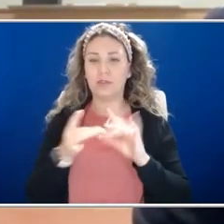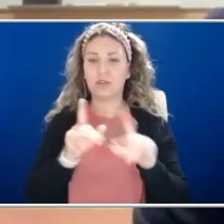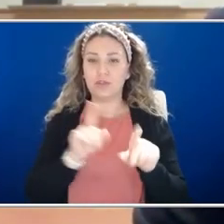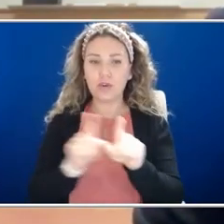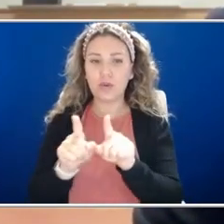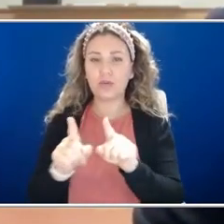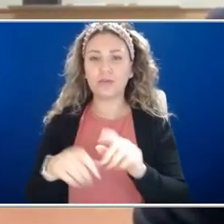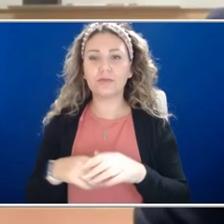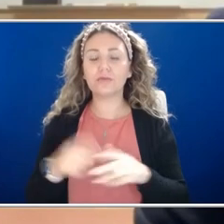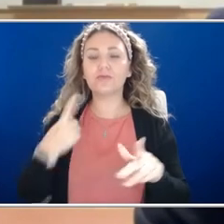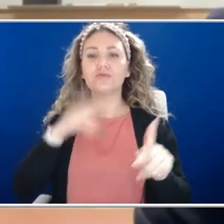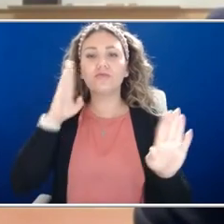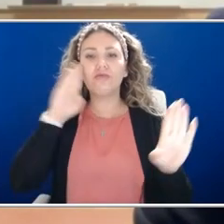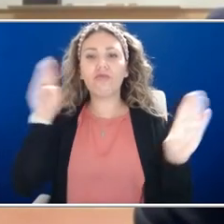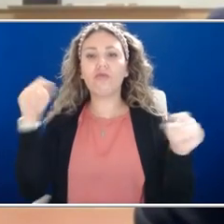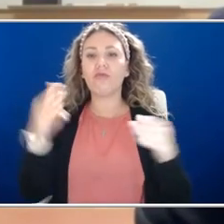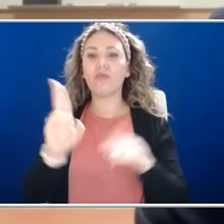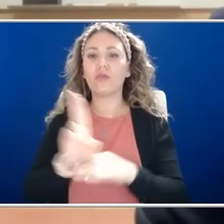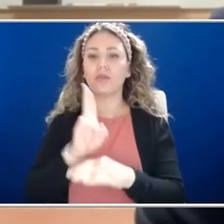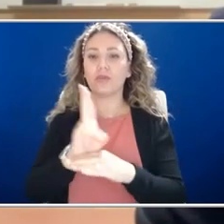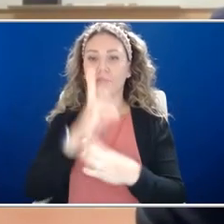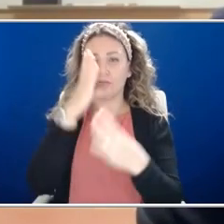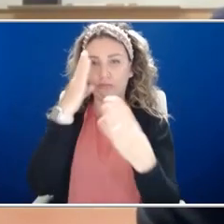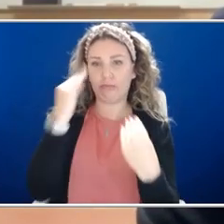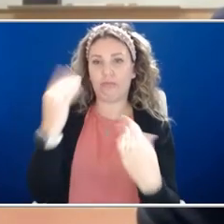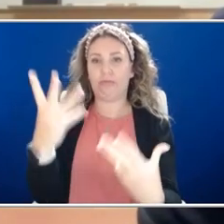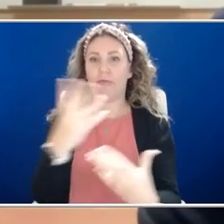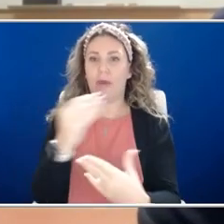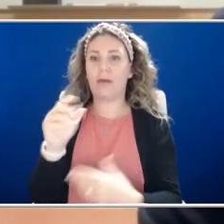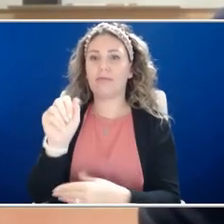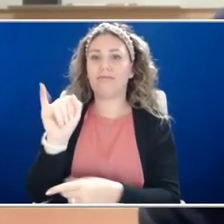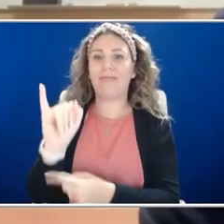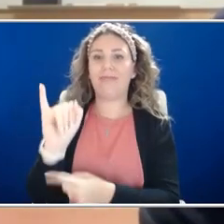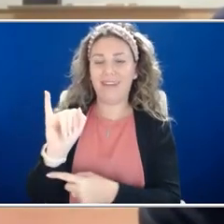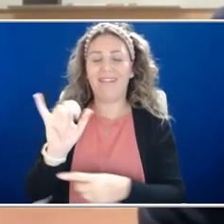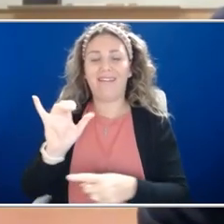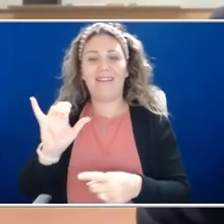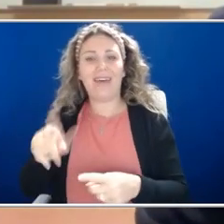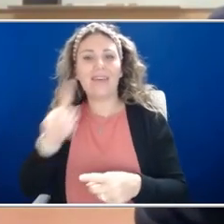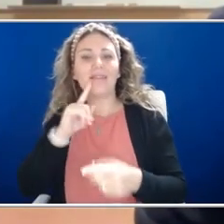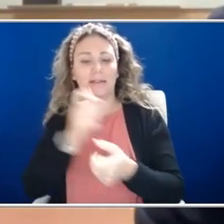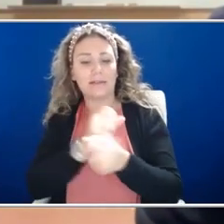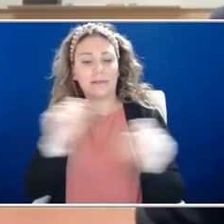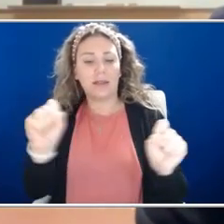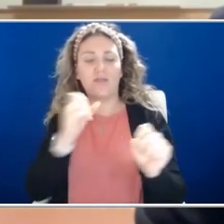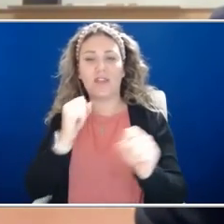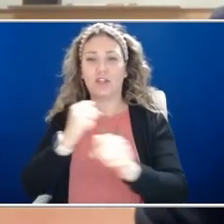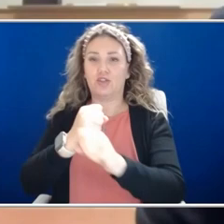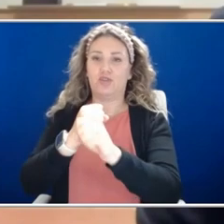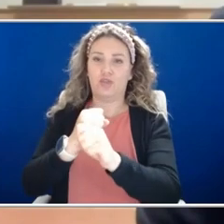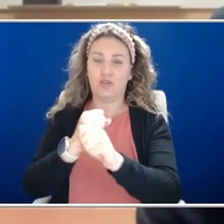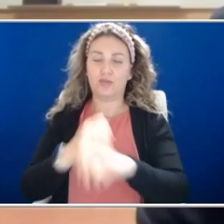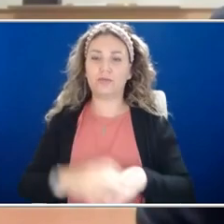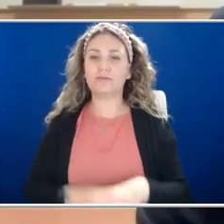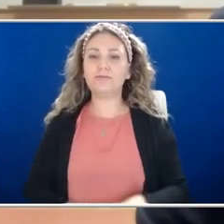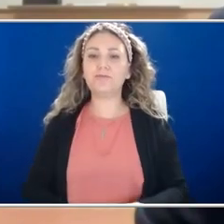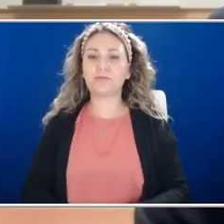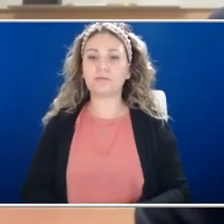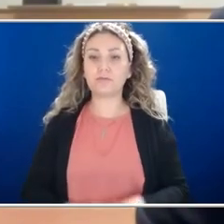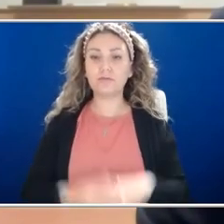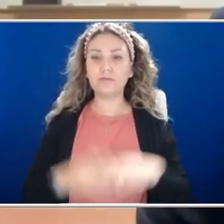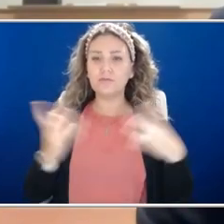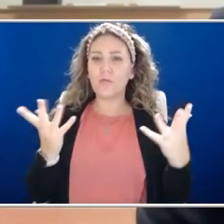know, we focus on using these data and AI capabilities safely and securely. And so what we've been really